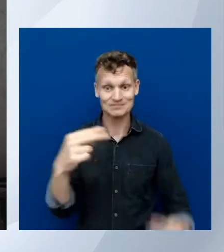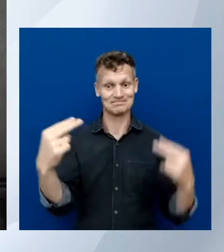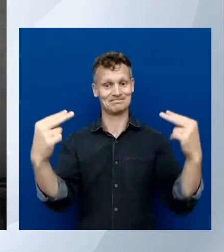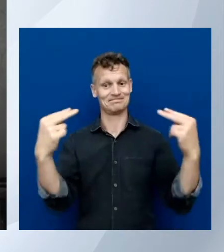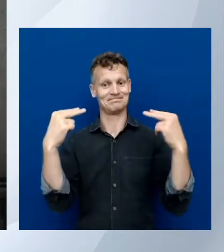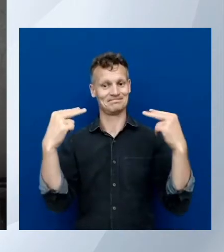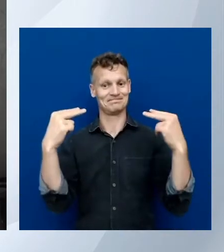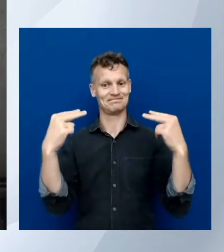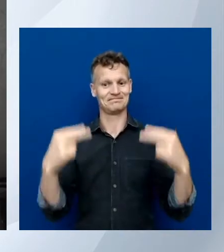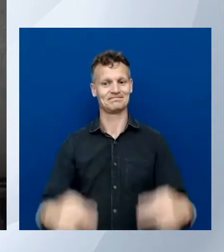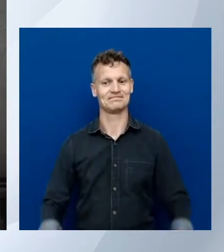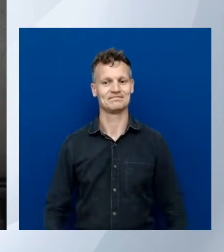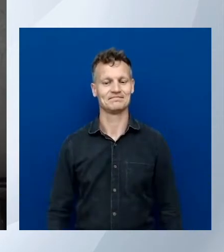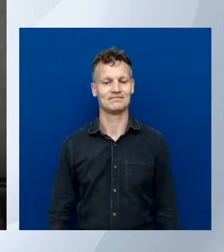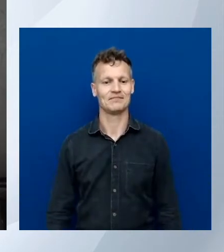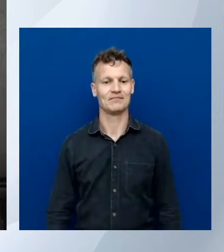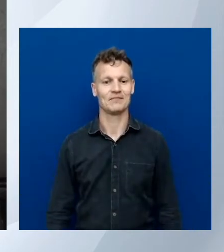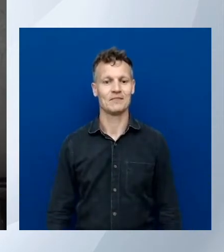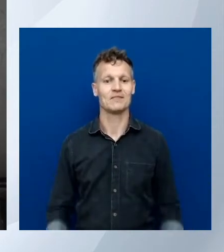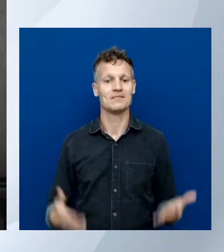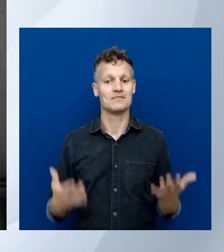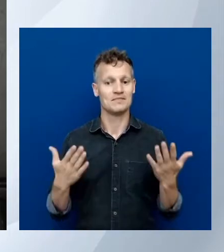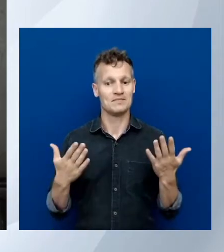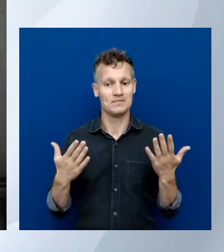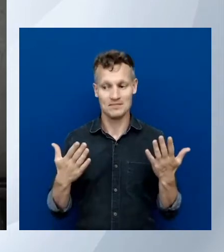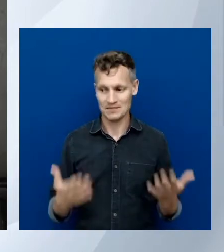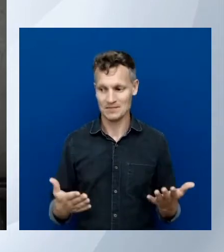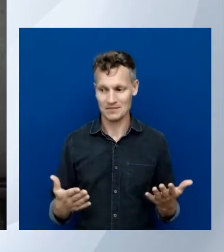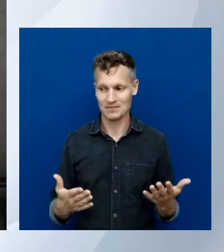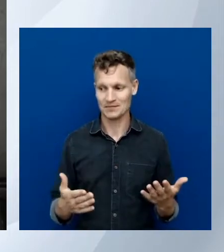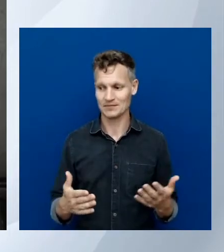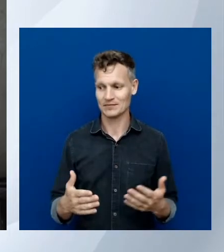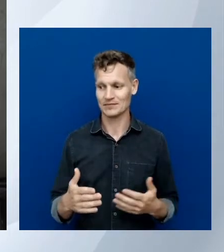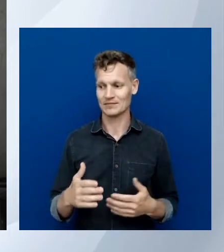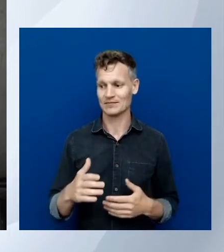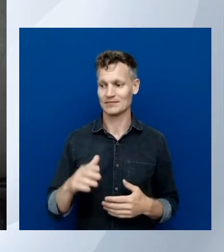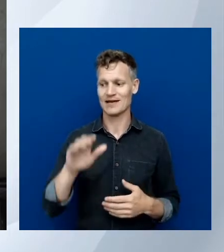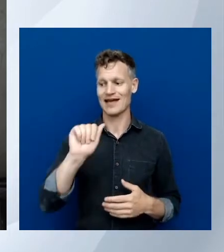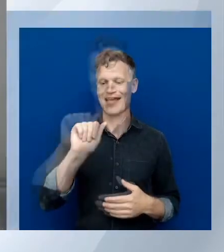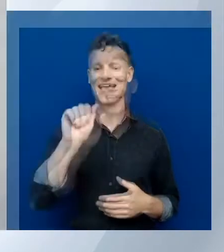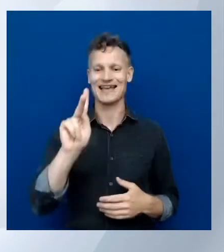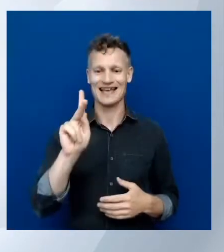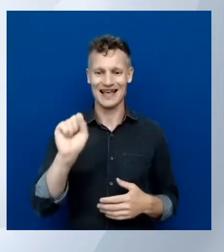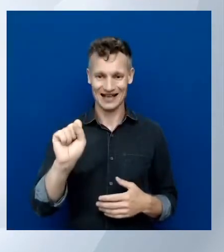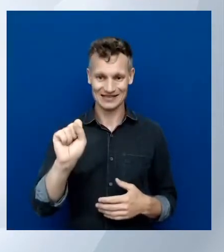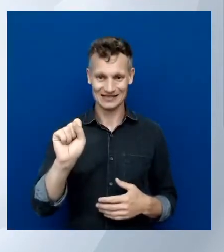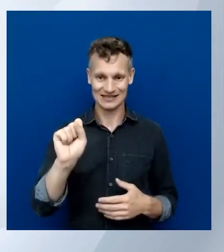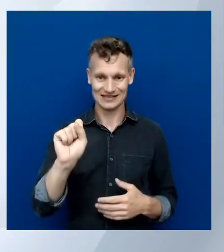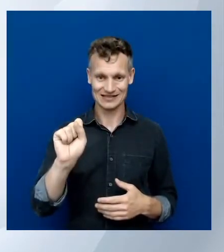Let's talk about AKS and containers, a bit different than barbecuing.